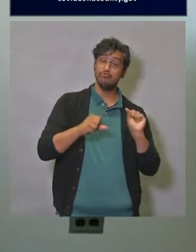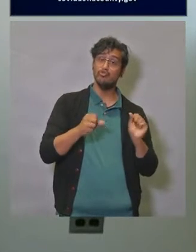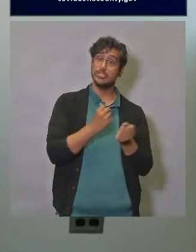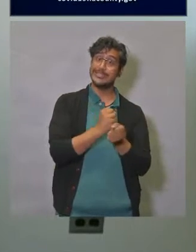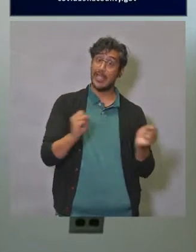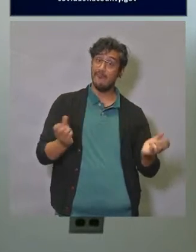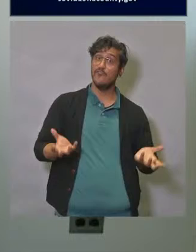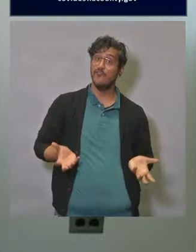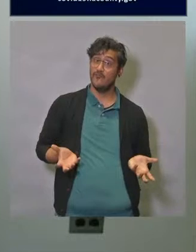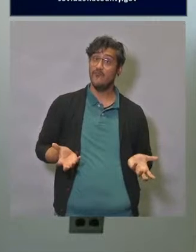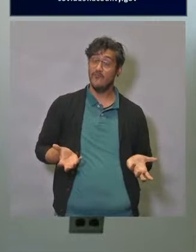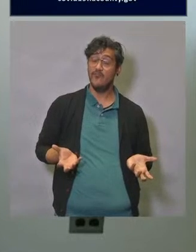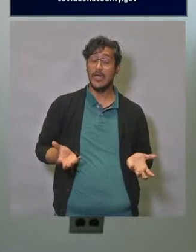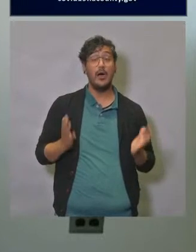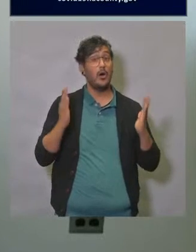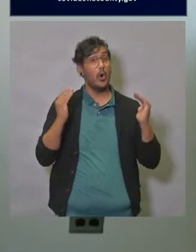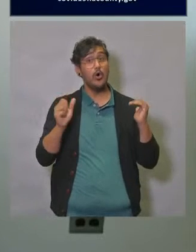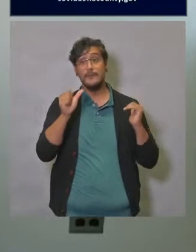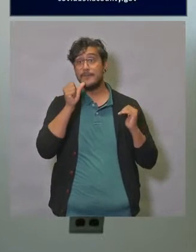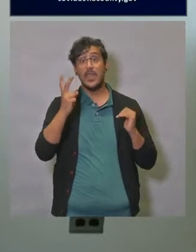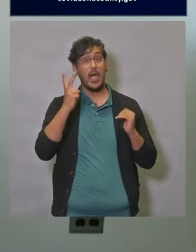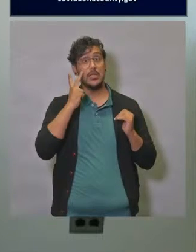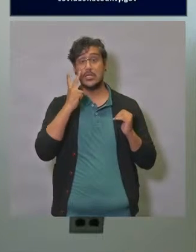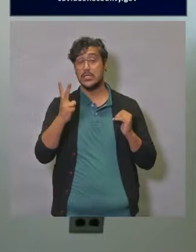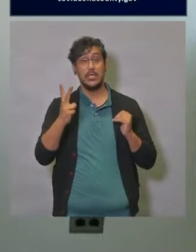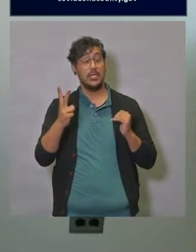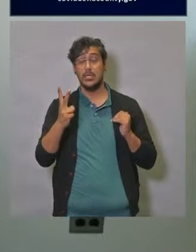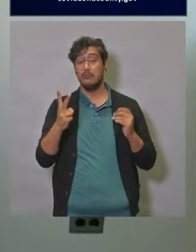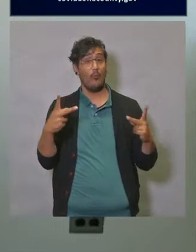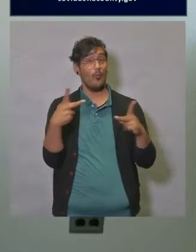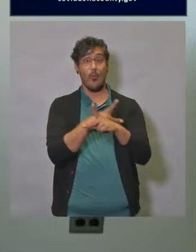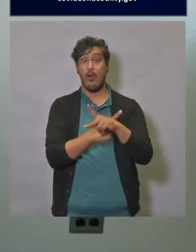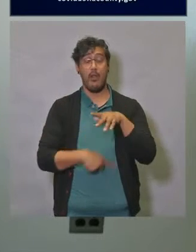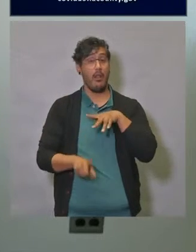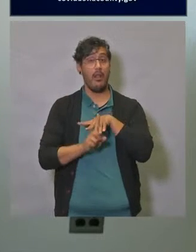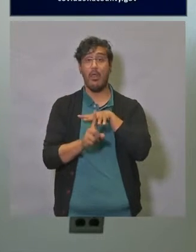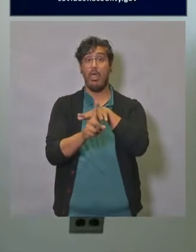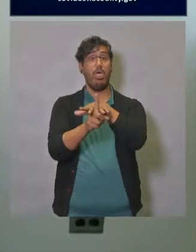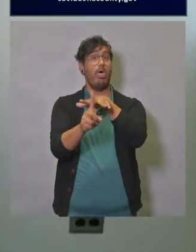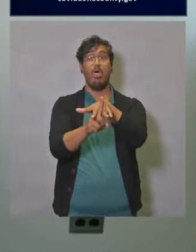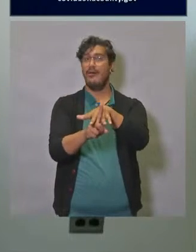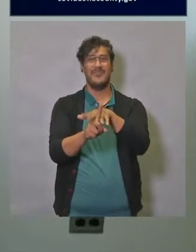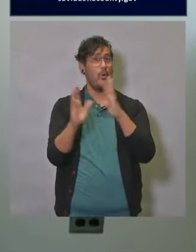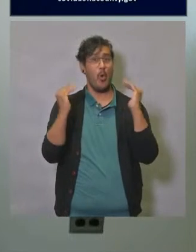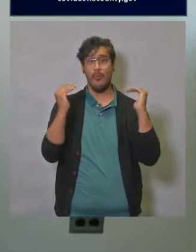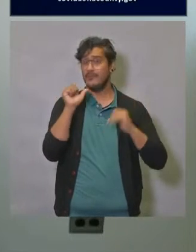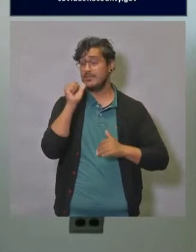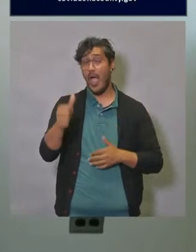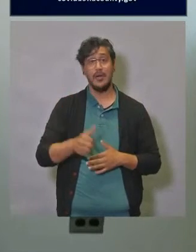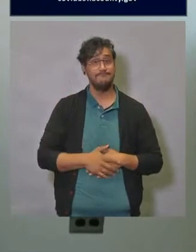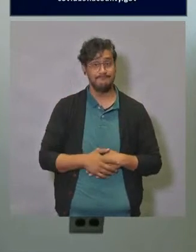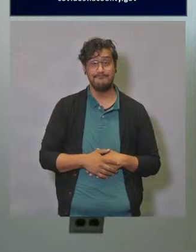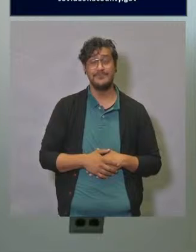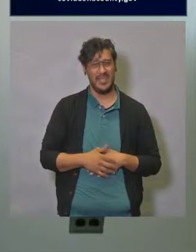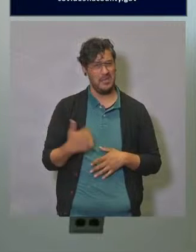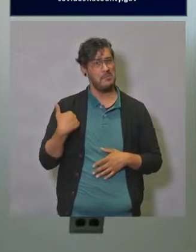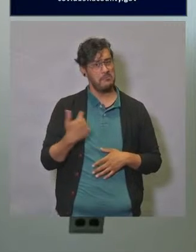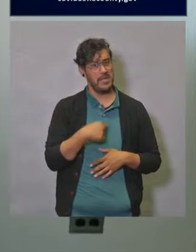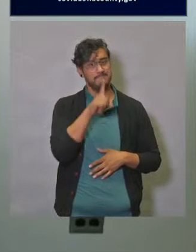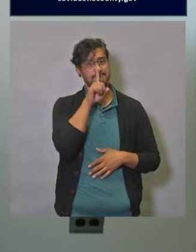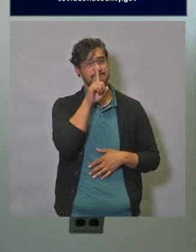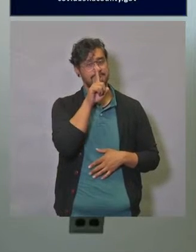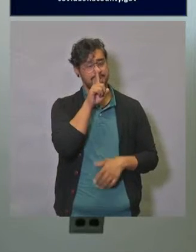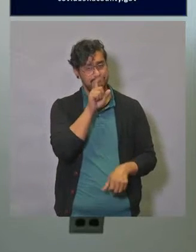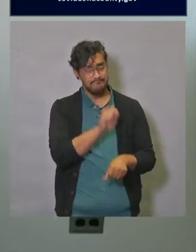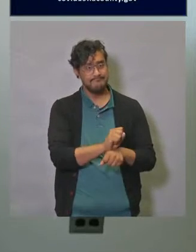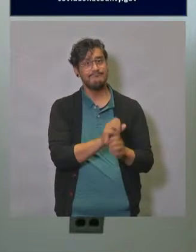that we don't see a significant bump up because of the movement in the orange tier. My hat's off to all of our